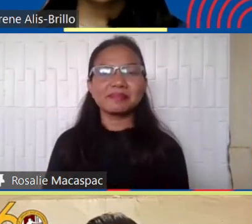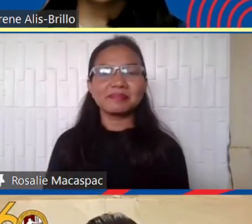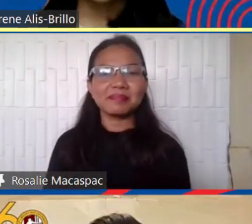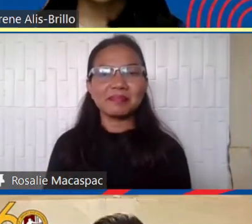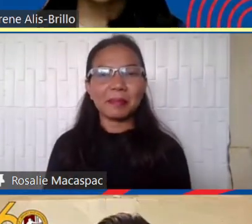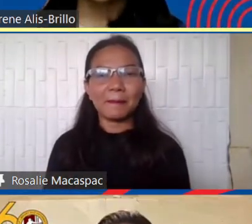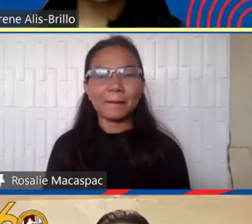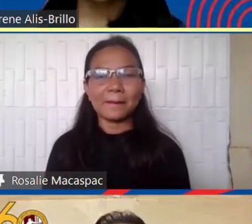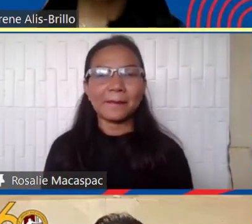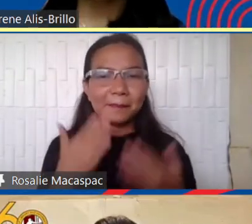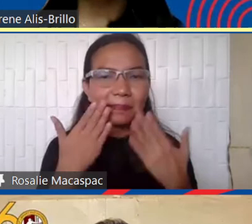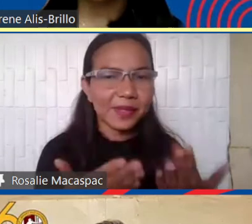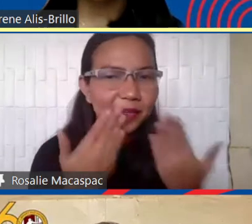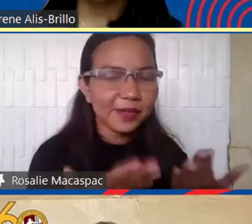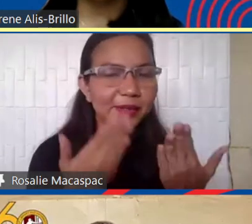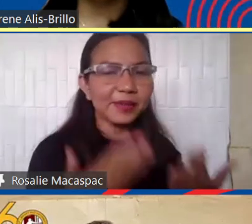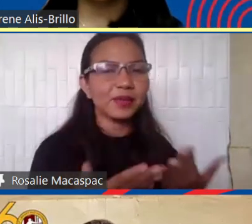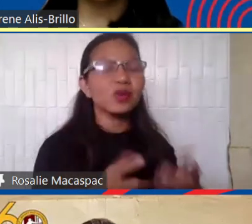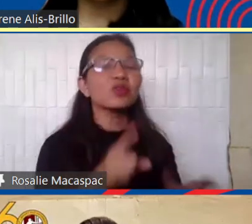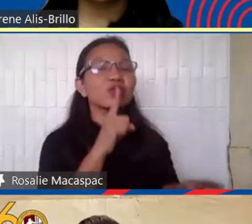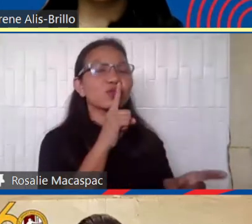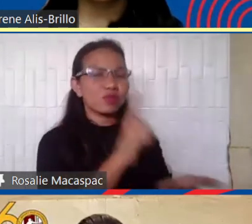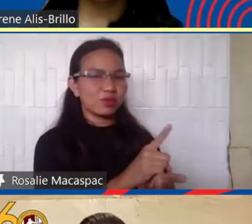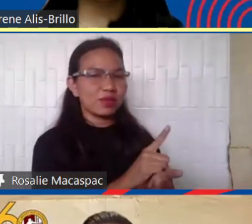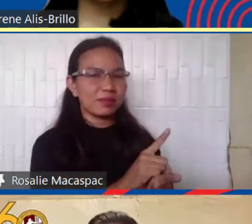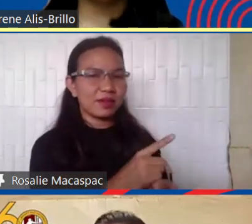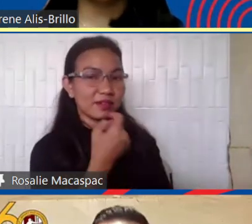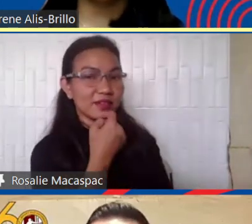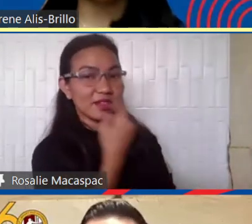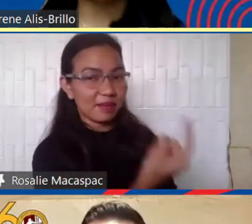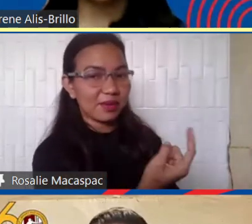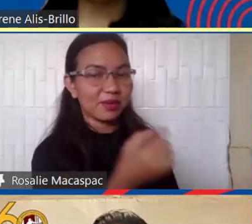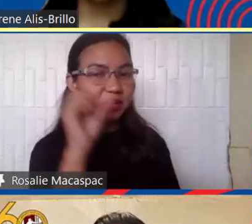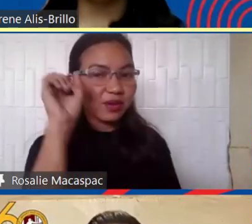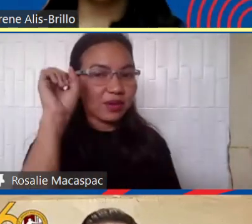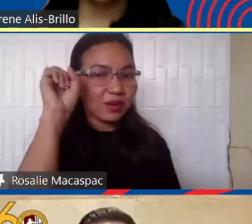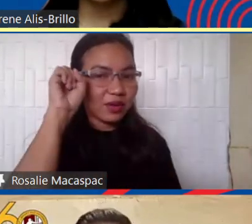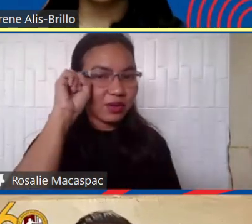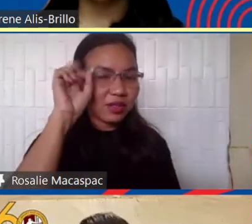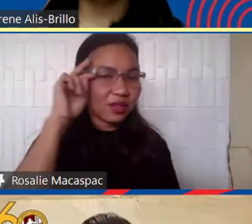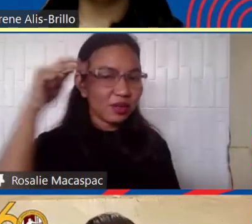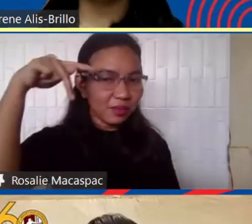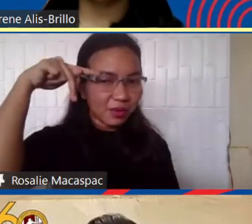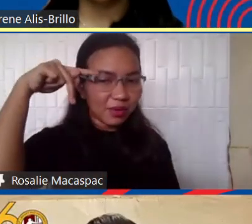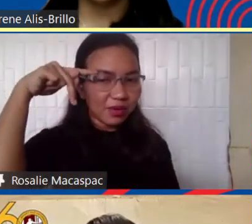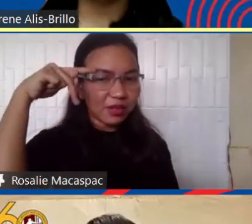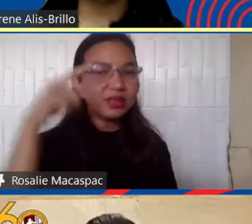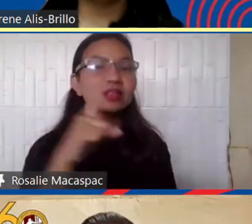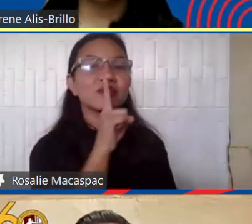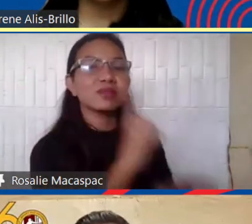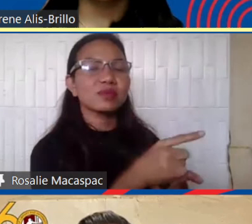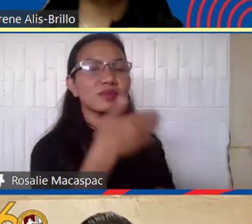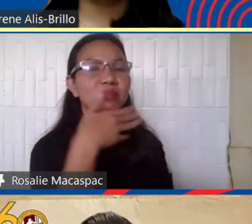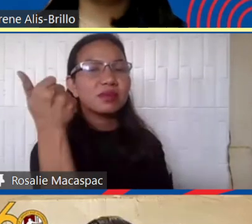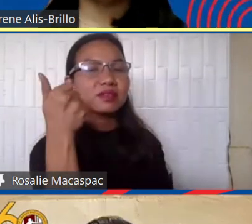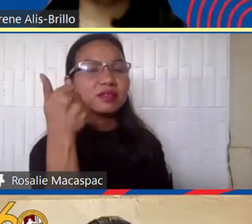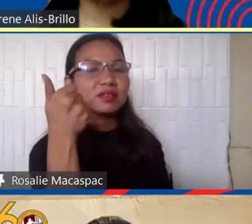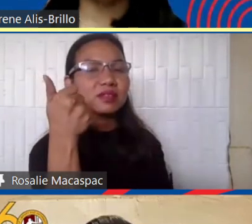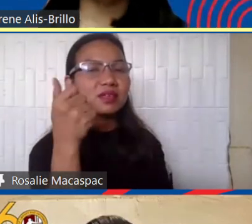Thank you, sir. Ayan, totoo naman po. I think that's one of the basic na and